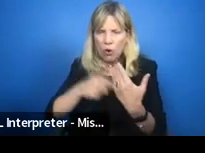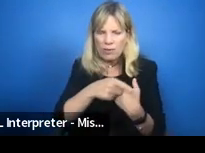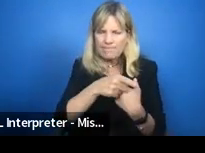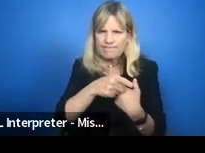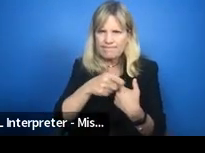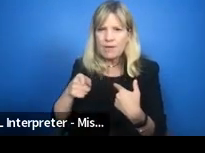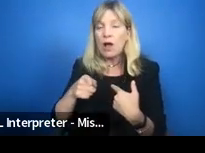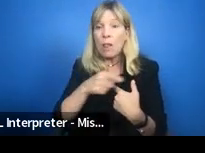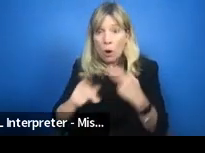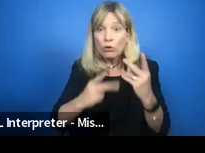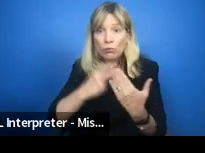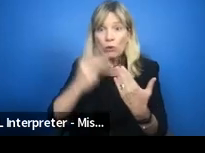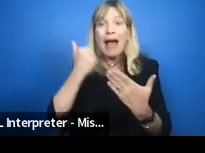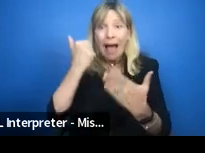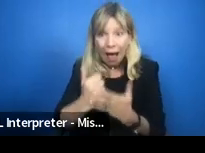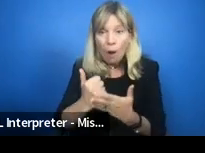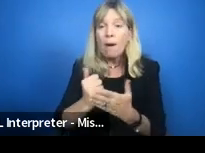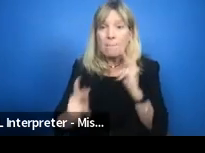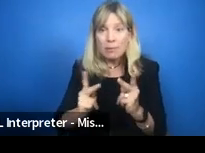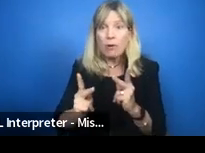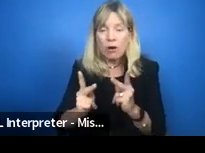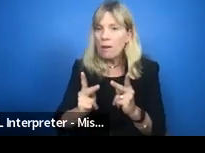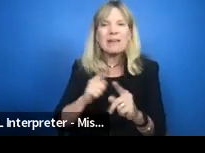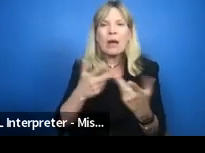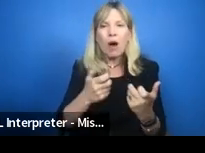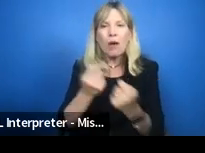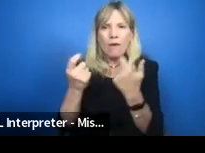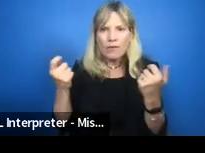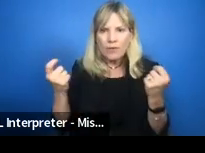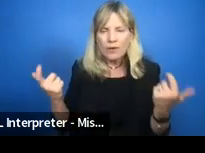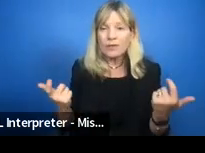help those who need them most. And they're also,